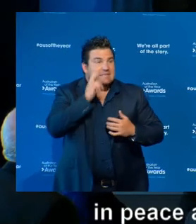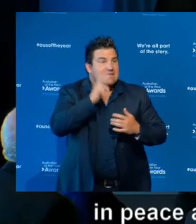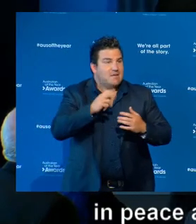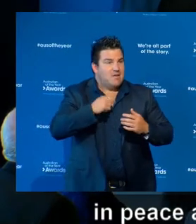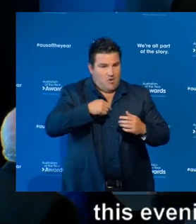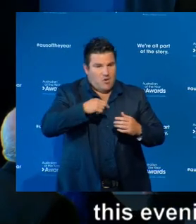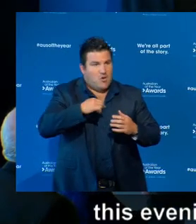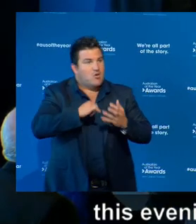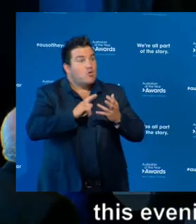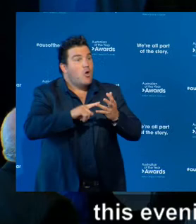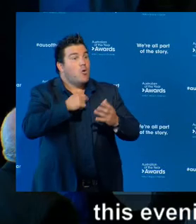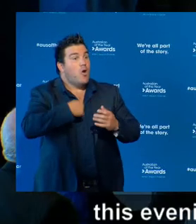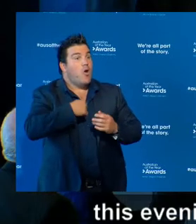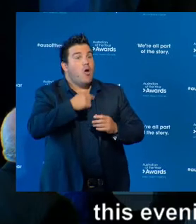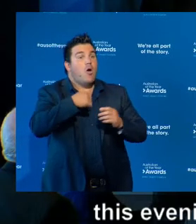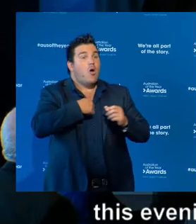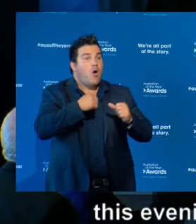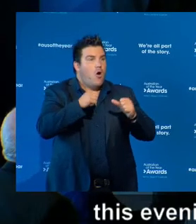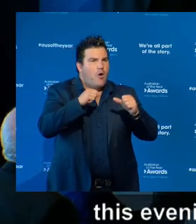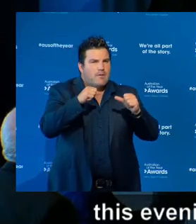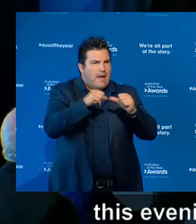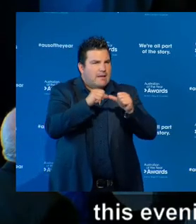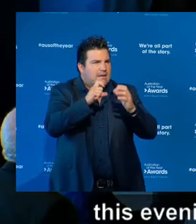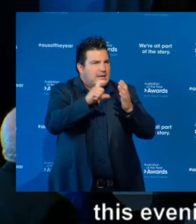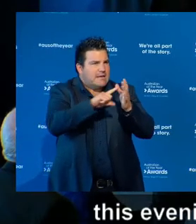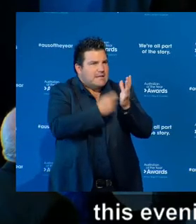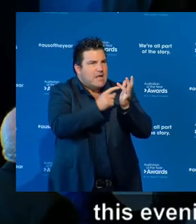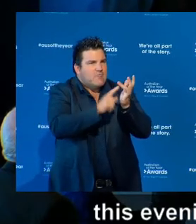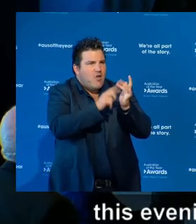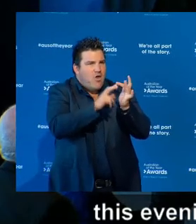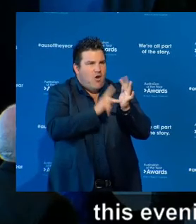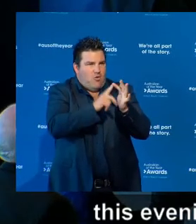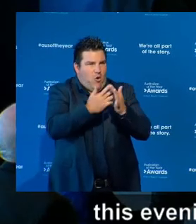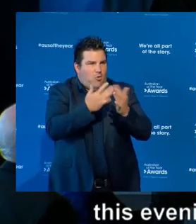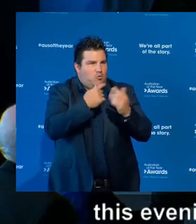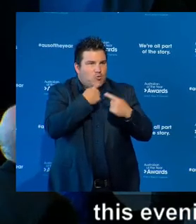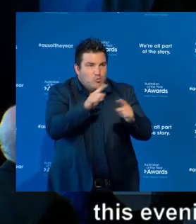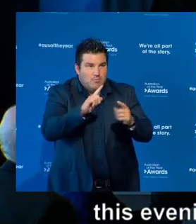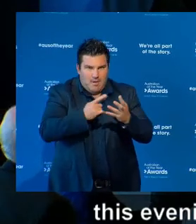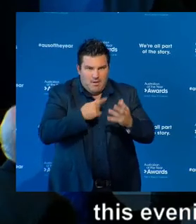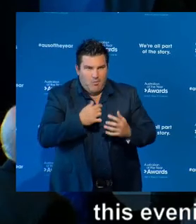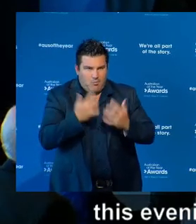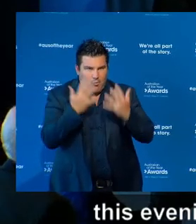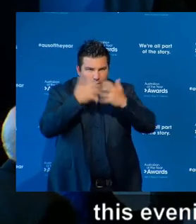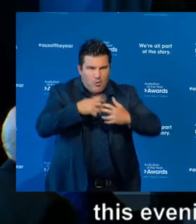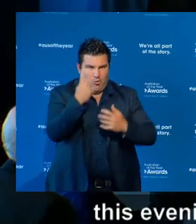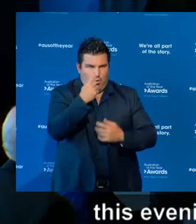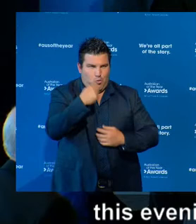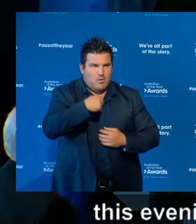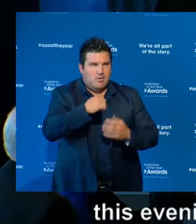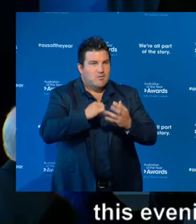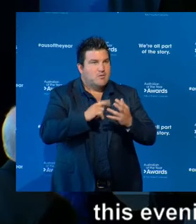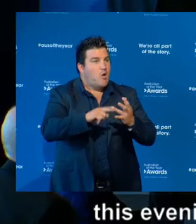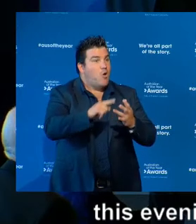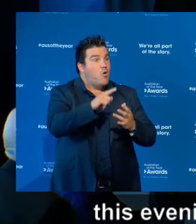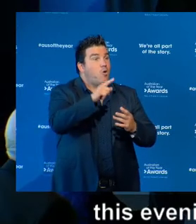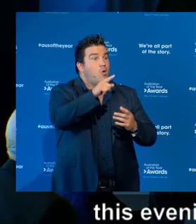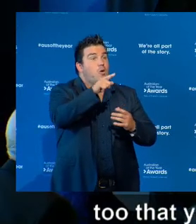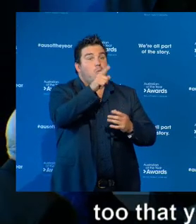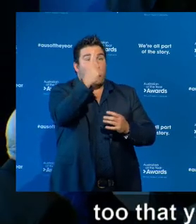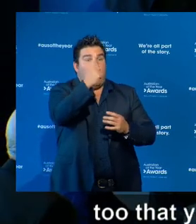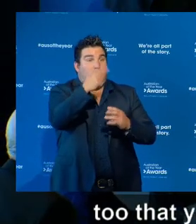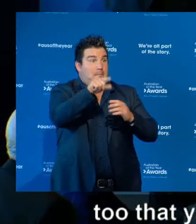Auntie Caroline News, but I worked it out. She doesn't know that, but I did. So I'm excited that